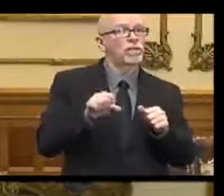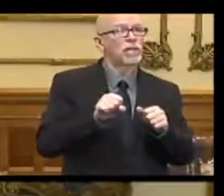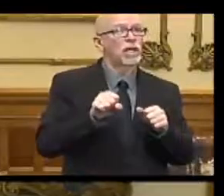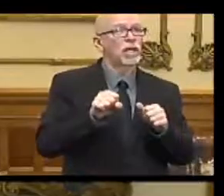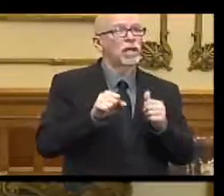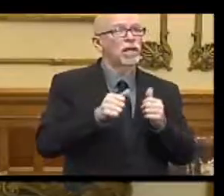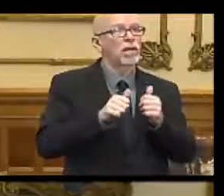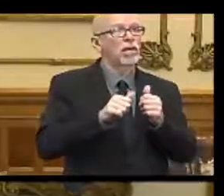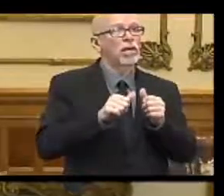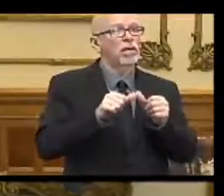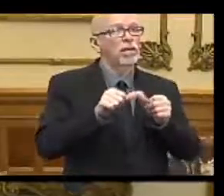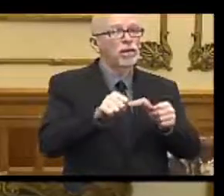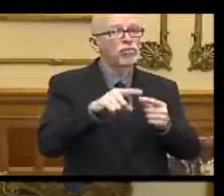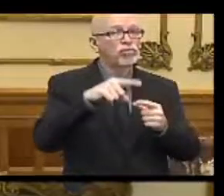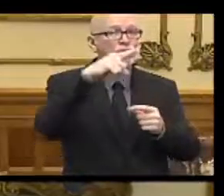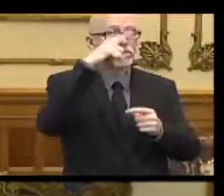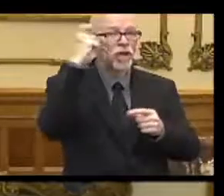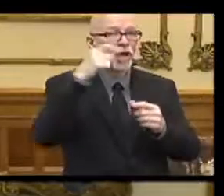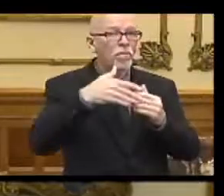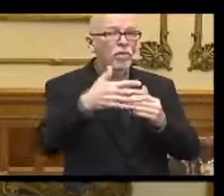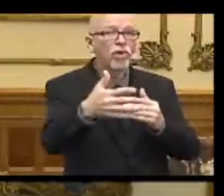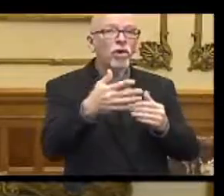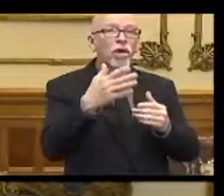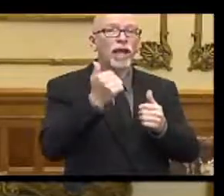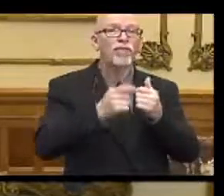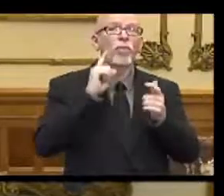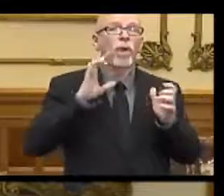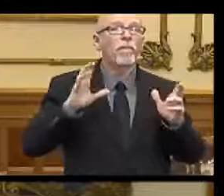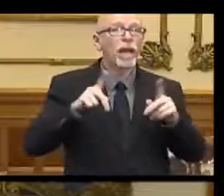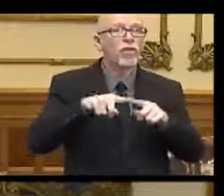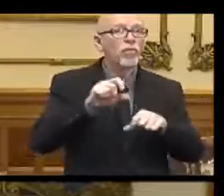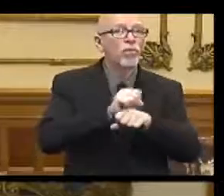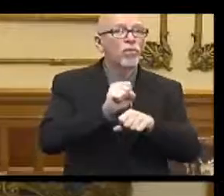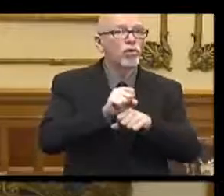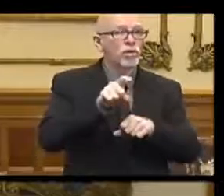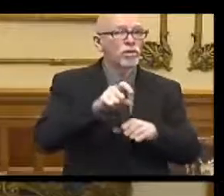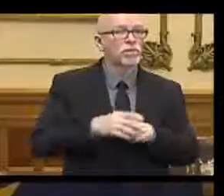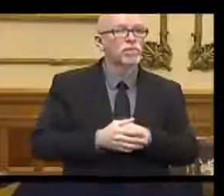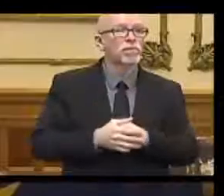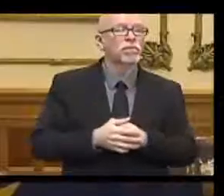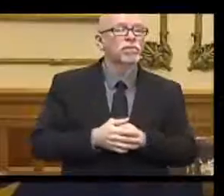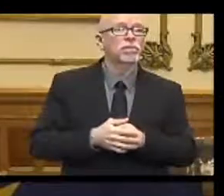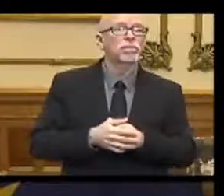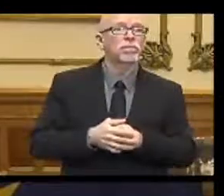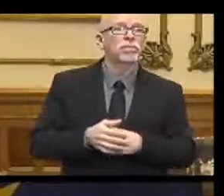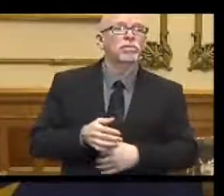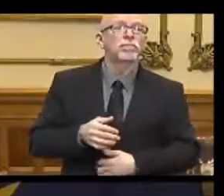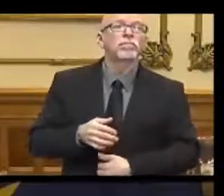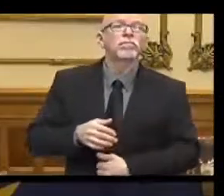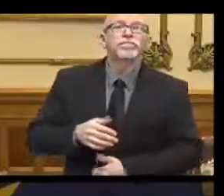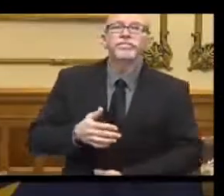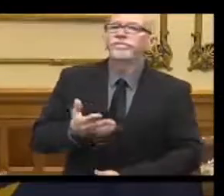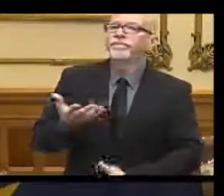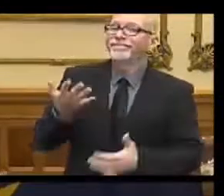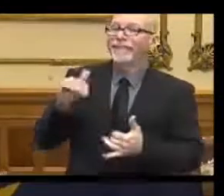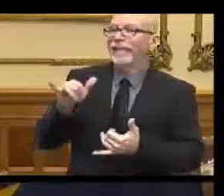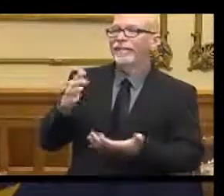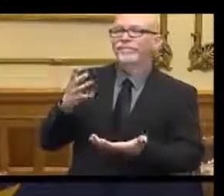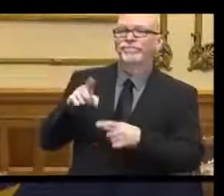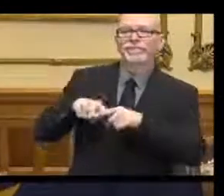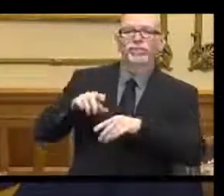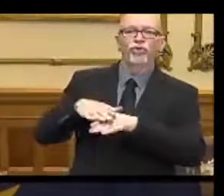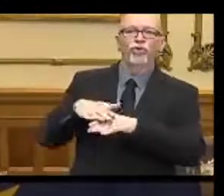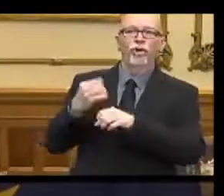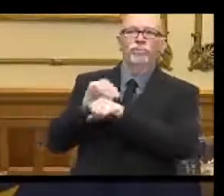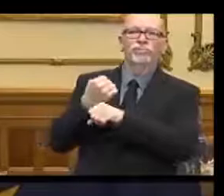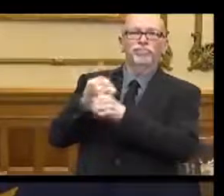into the deep summer before everyone, if they're able to get back to work, gets back to work? Well, that remains to be seen by the numbers as